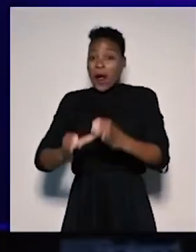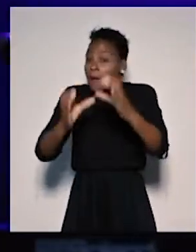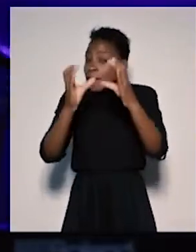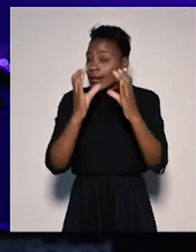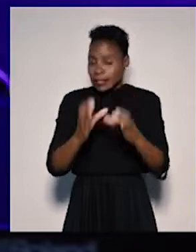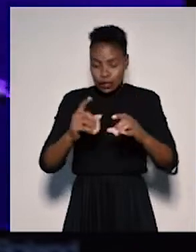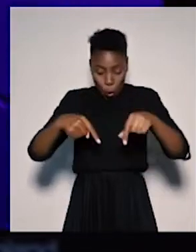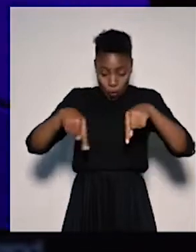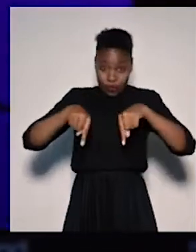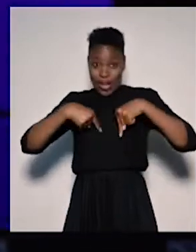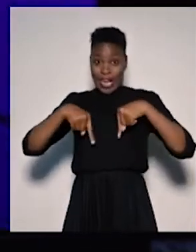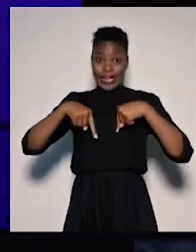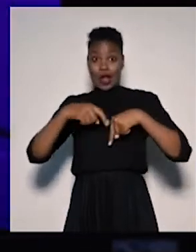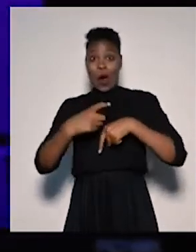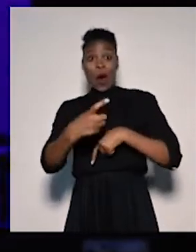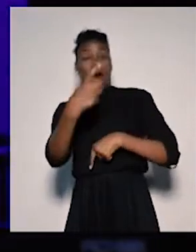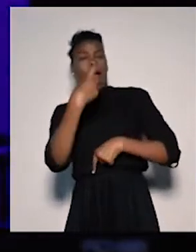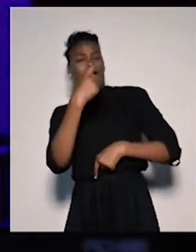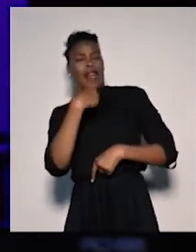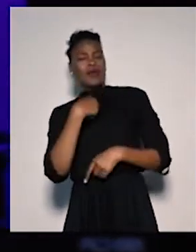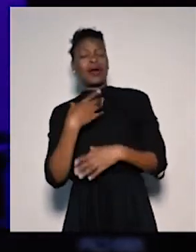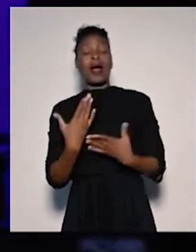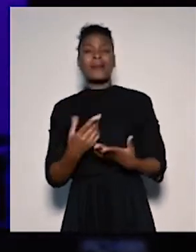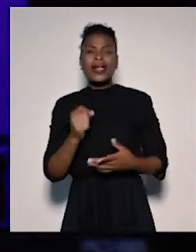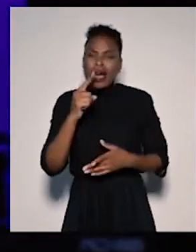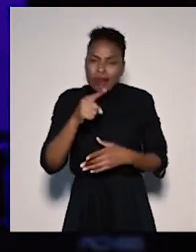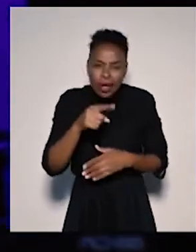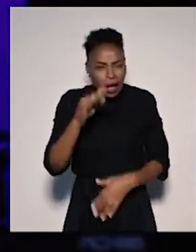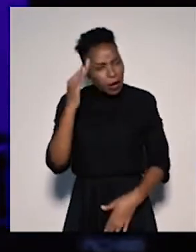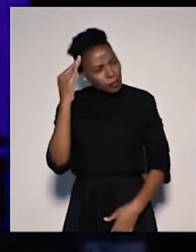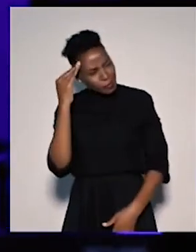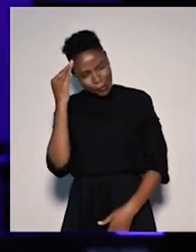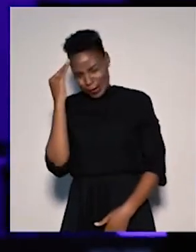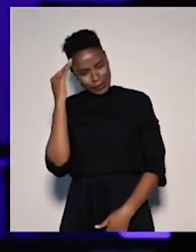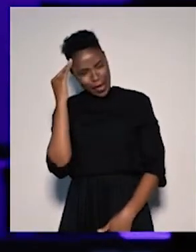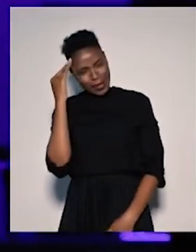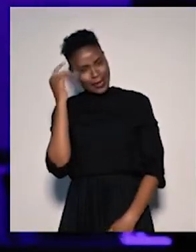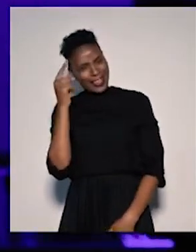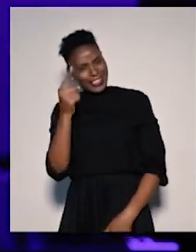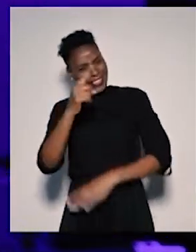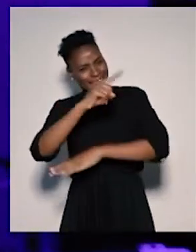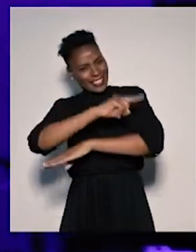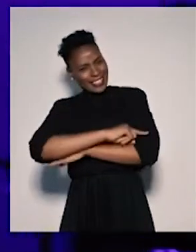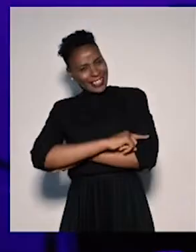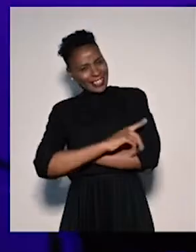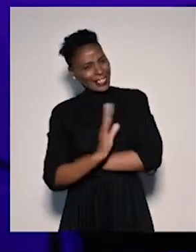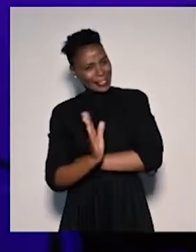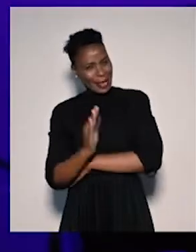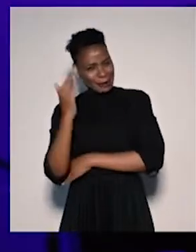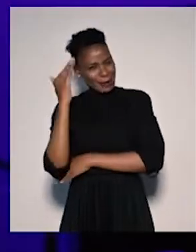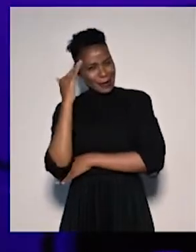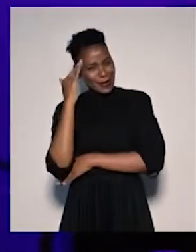was afraid he's going to call me out. But after a while, I noticed, good to know. There are days when he doesn't know.